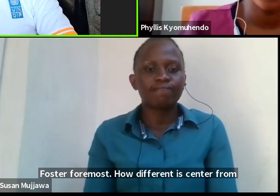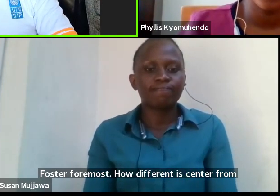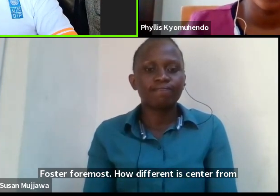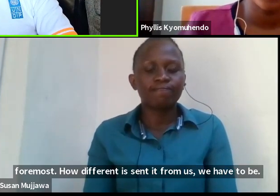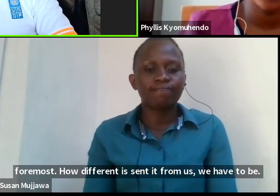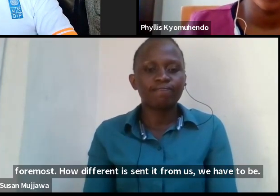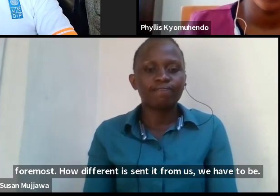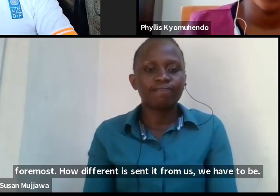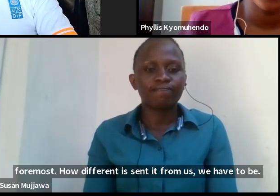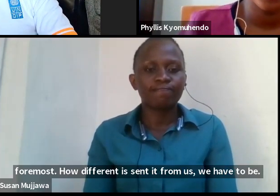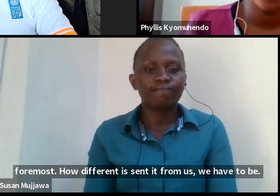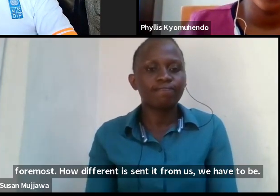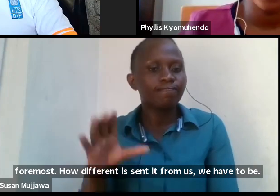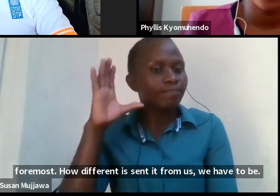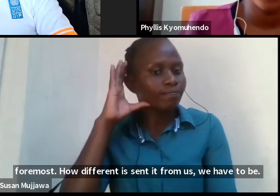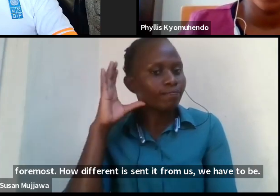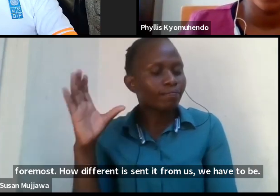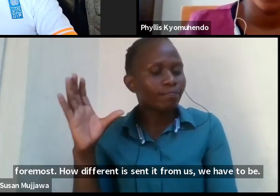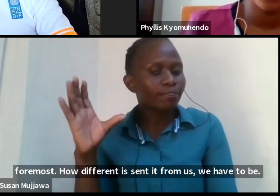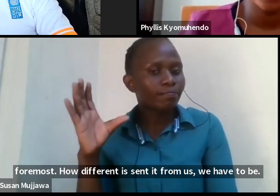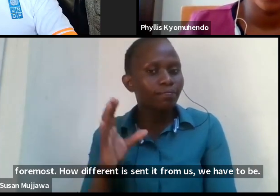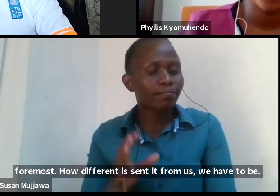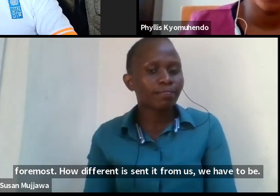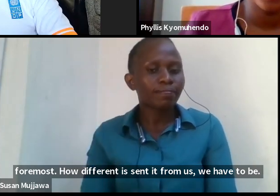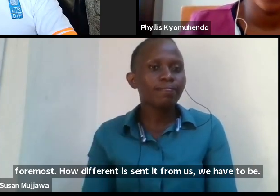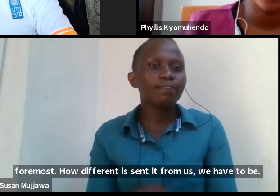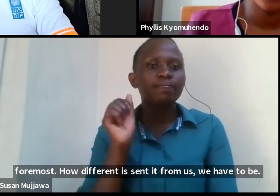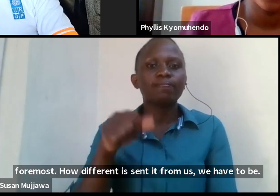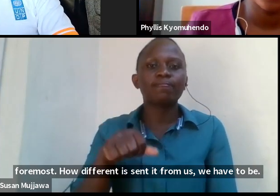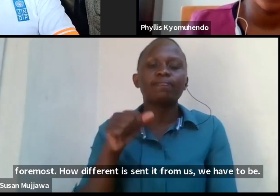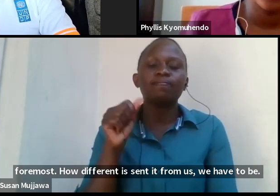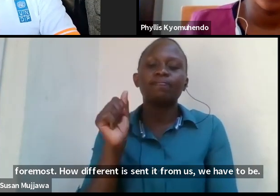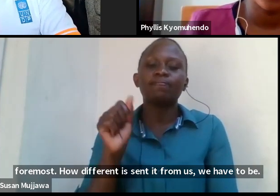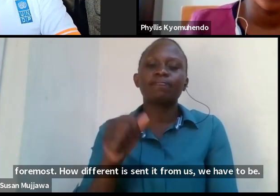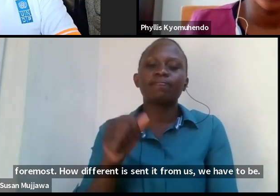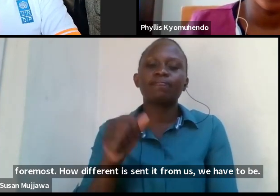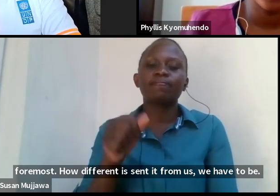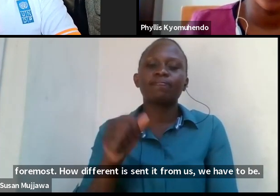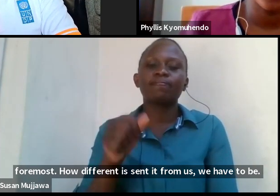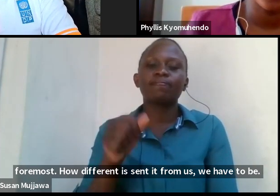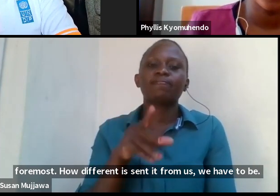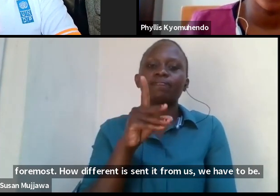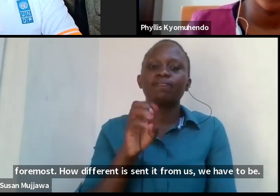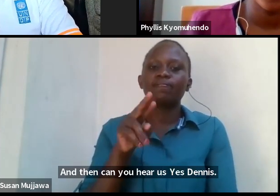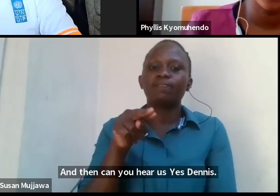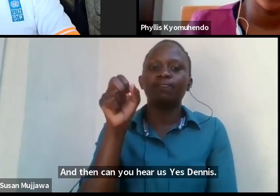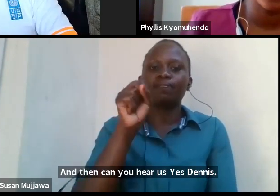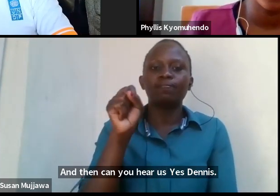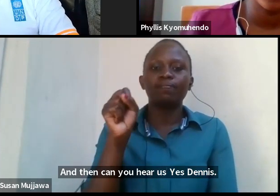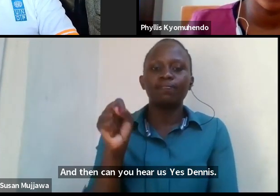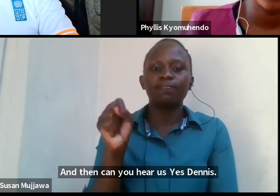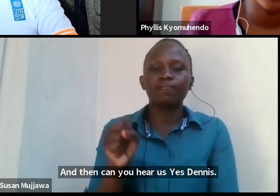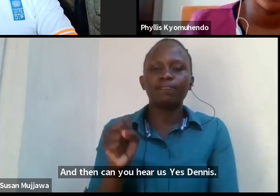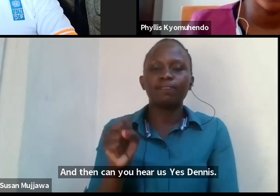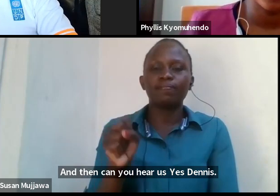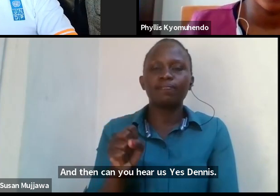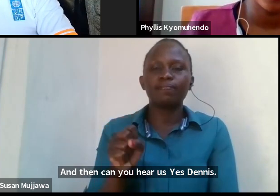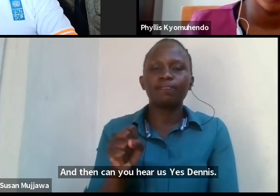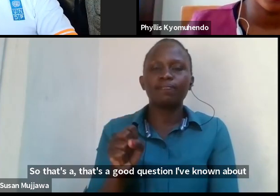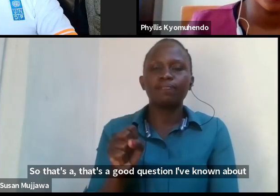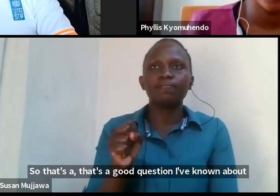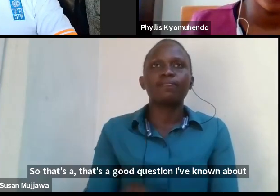Alan, can you hear us? Yes, Dennis. So that's a good question I've not